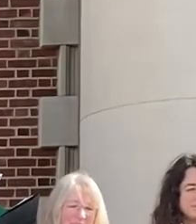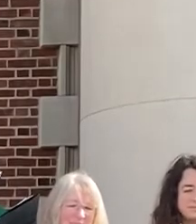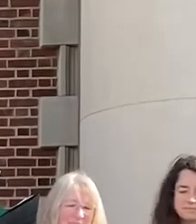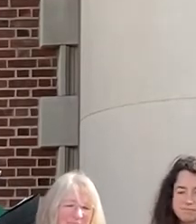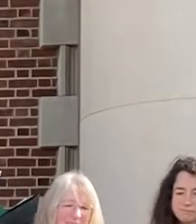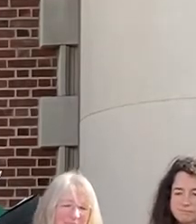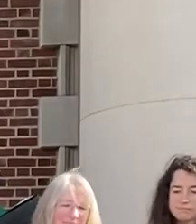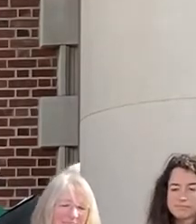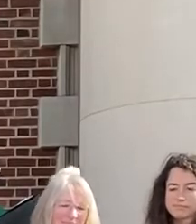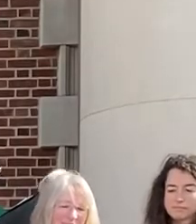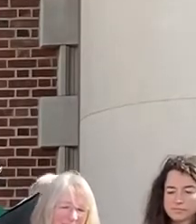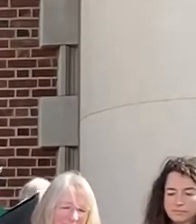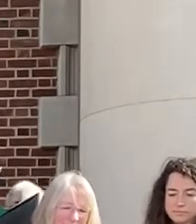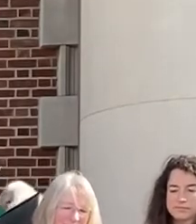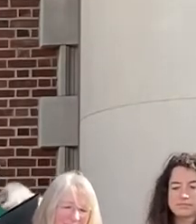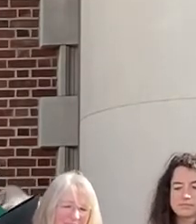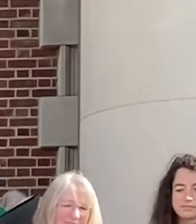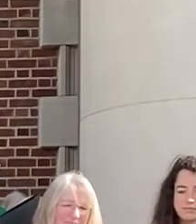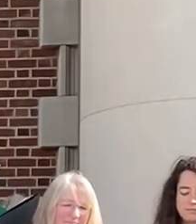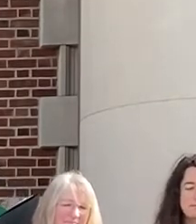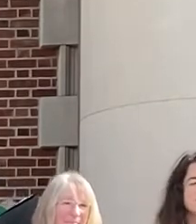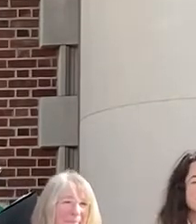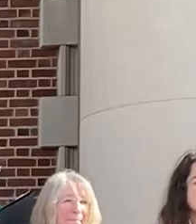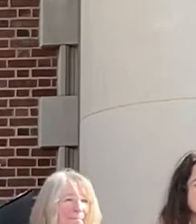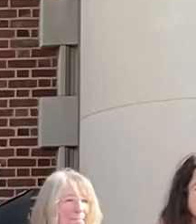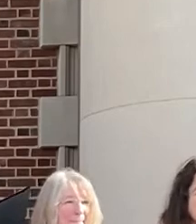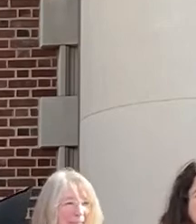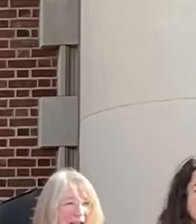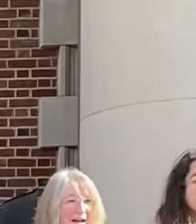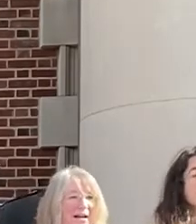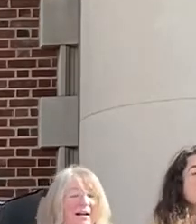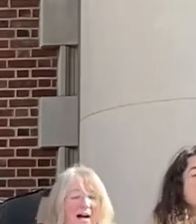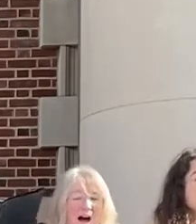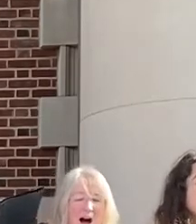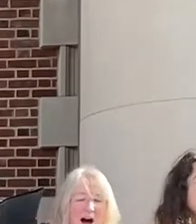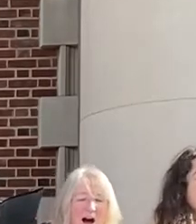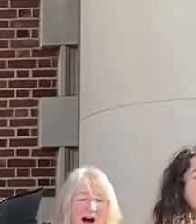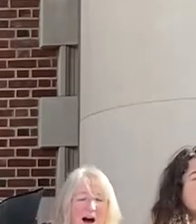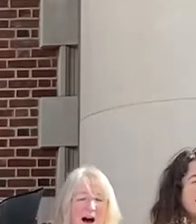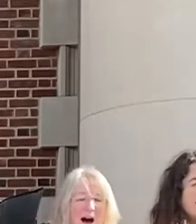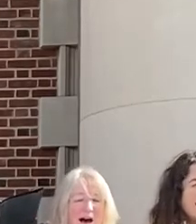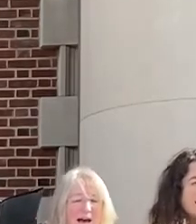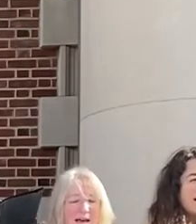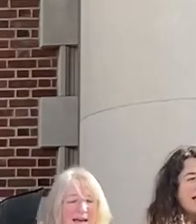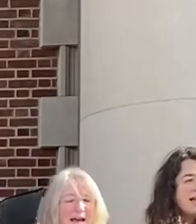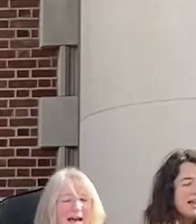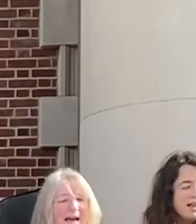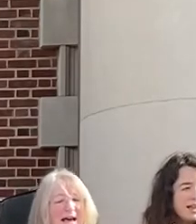Thank you.